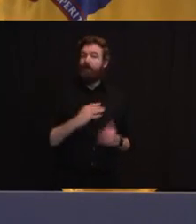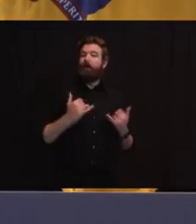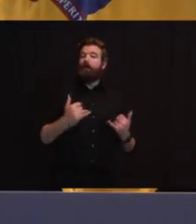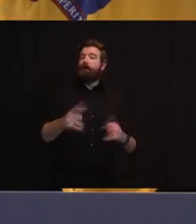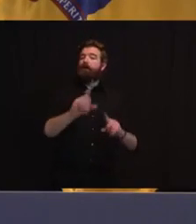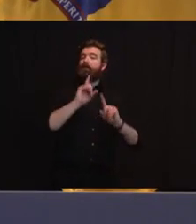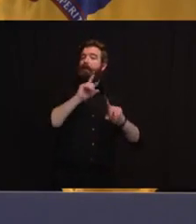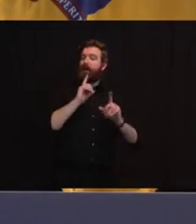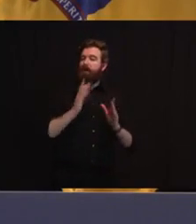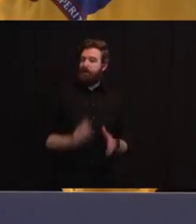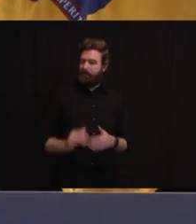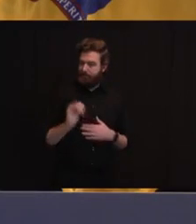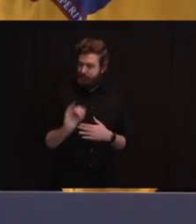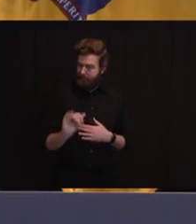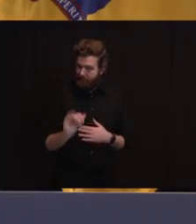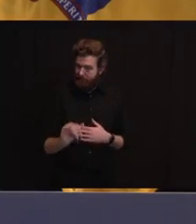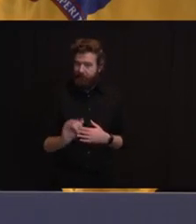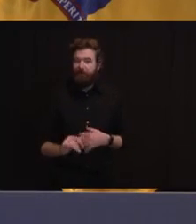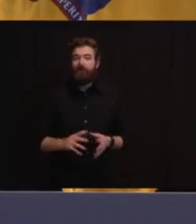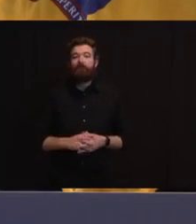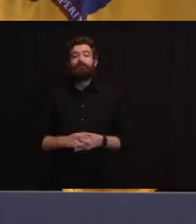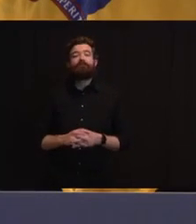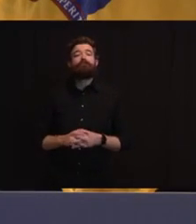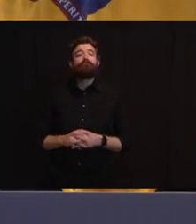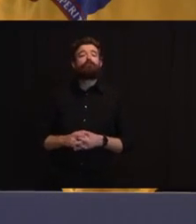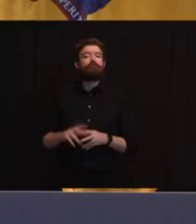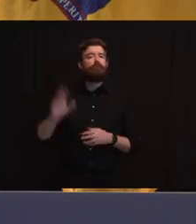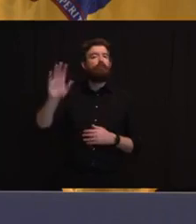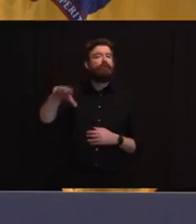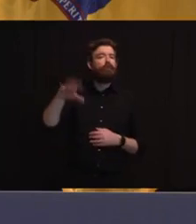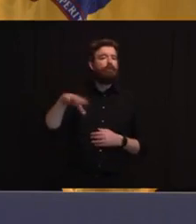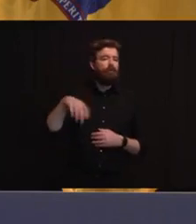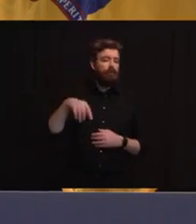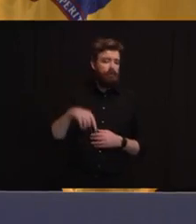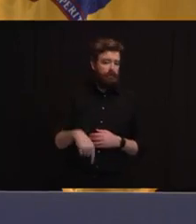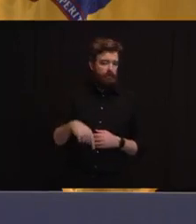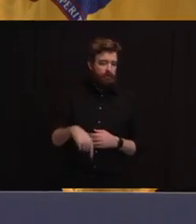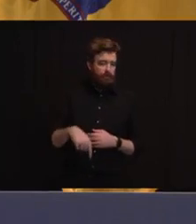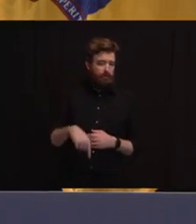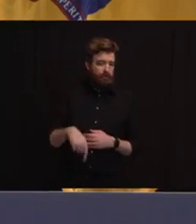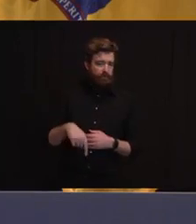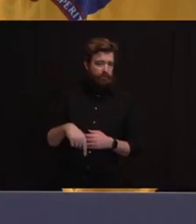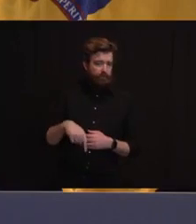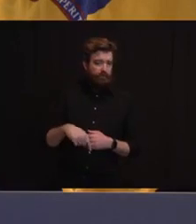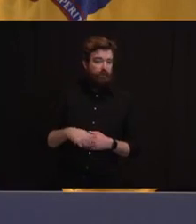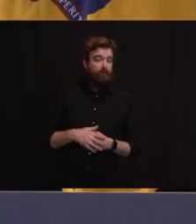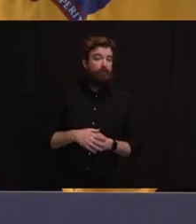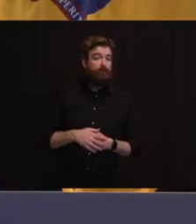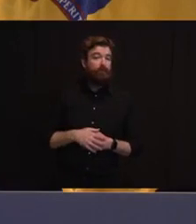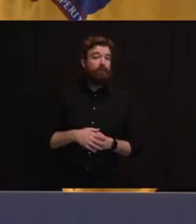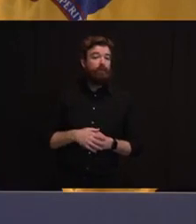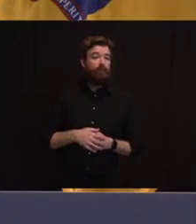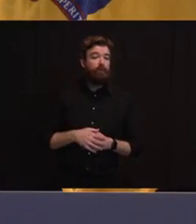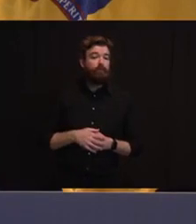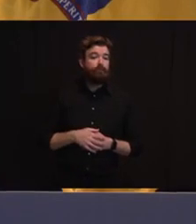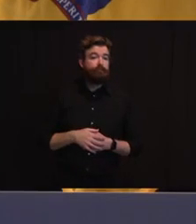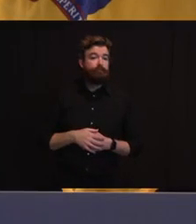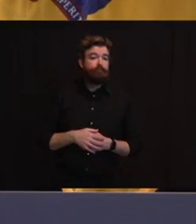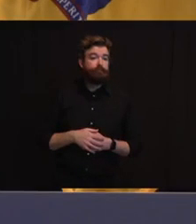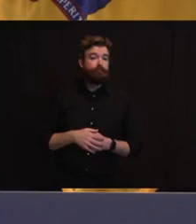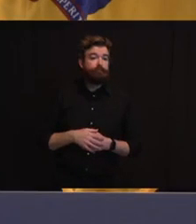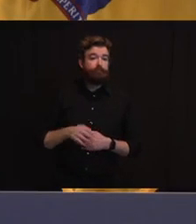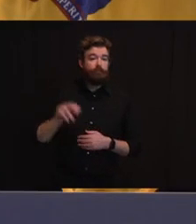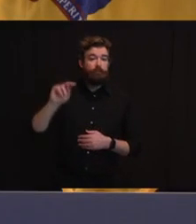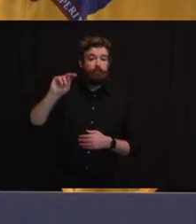state system actually going to start to schedule people, as in give them a time and a place to get vaccinated once their time has come?